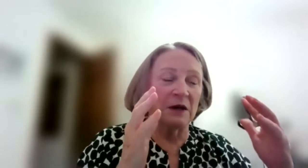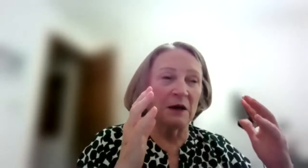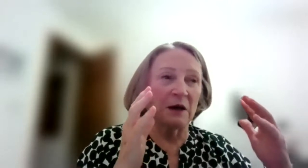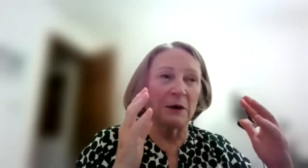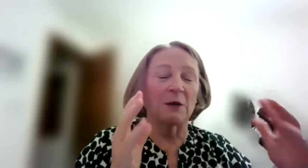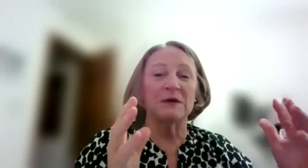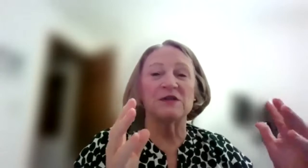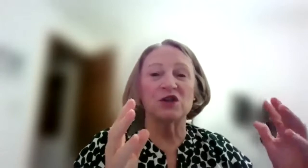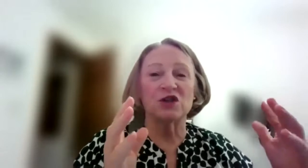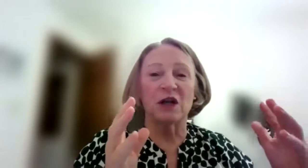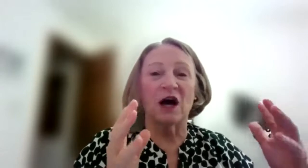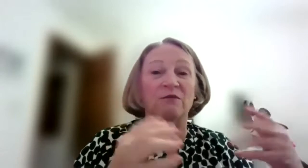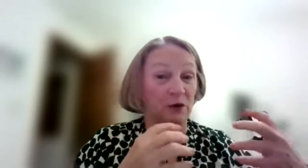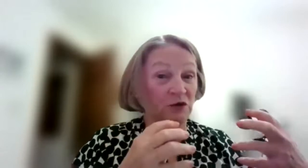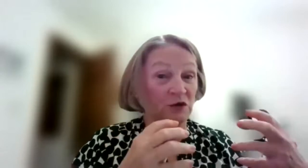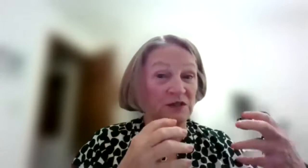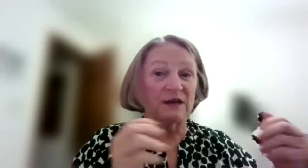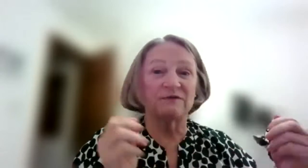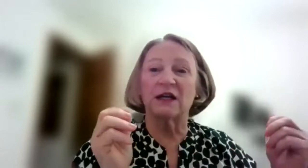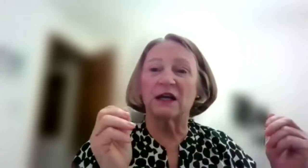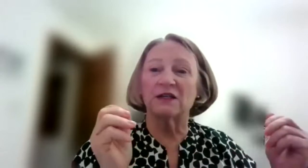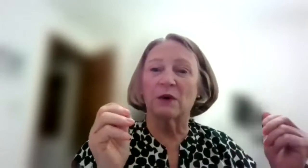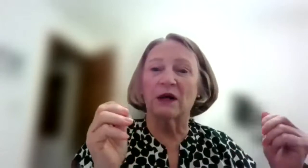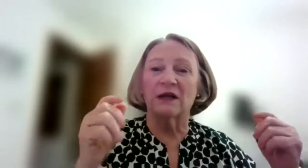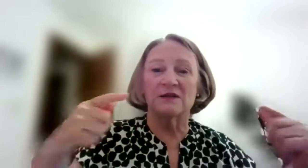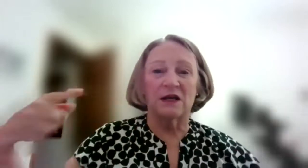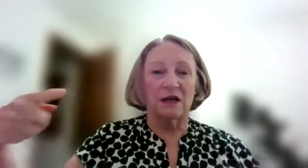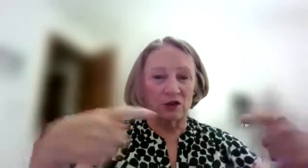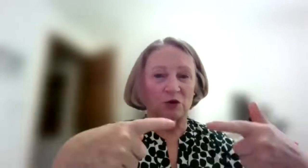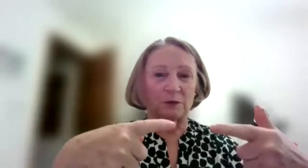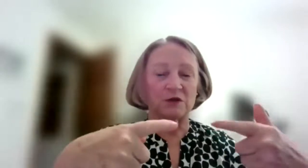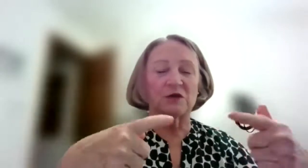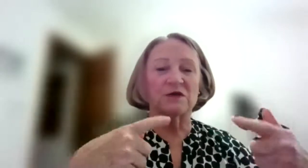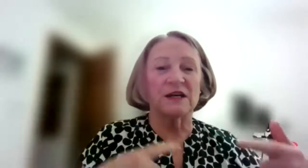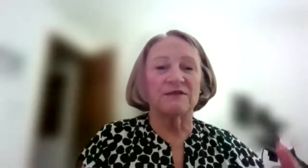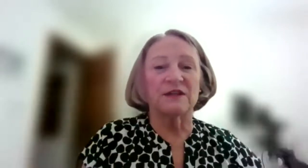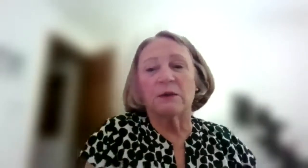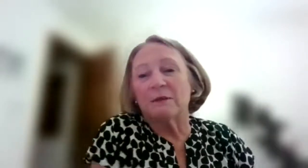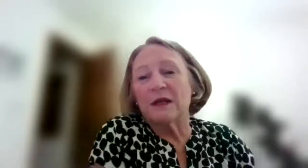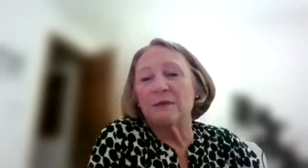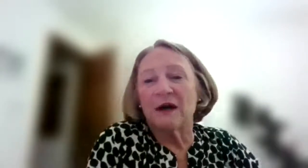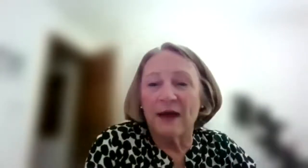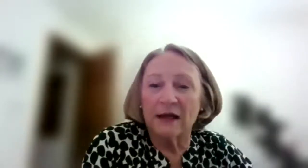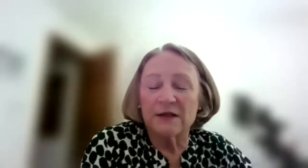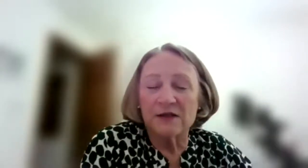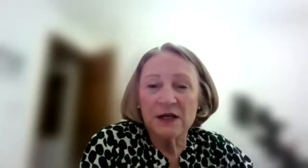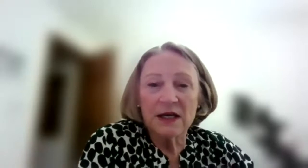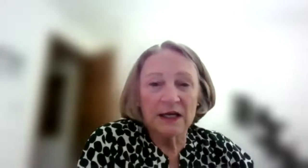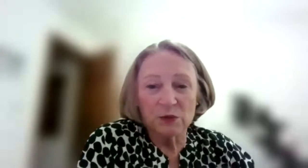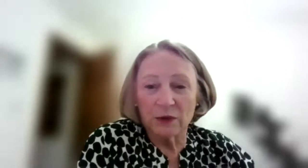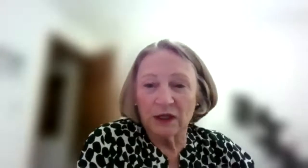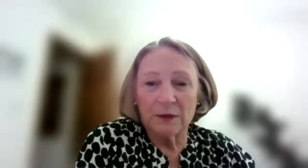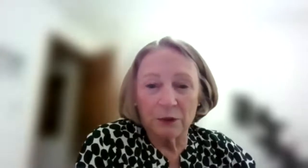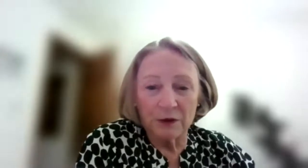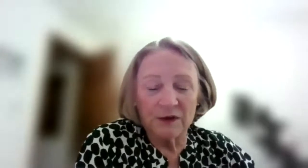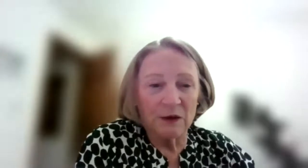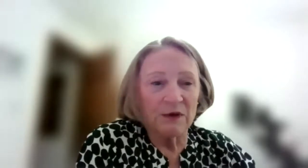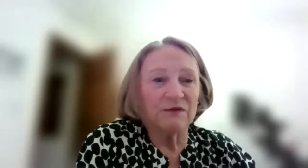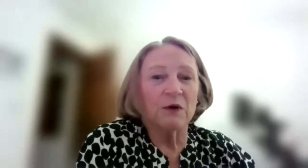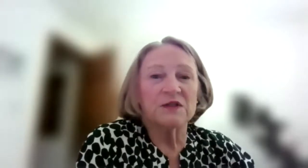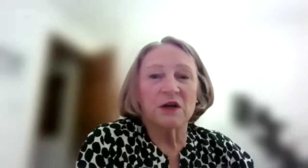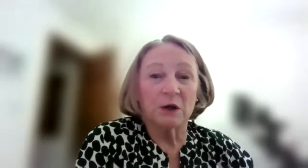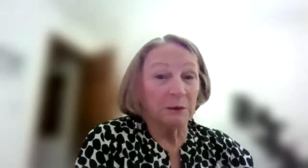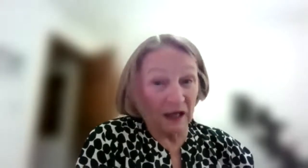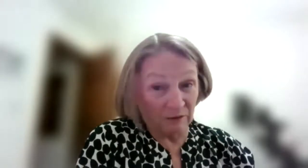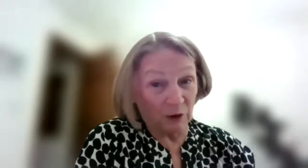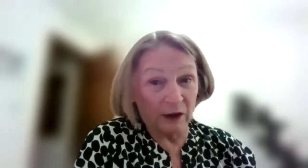a position of personal safety as well as interpersonal safety. And what I mean by that is it's really important that